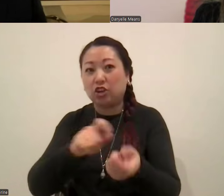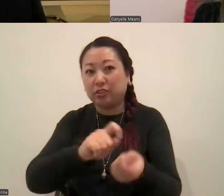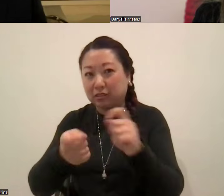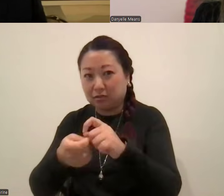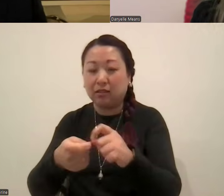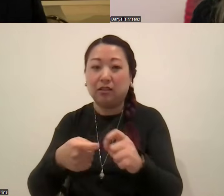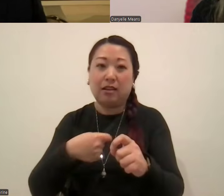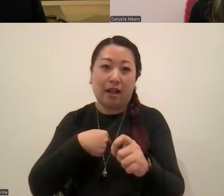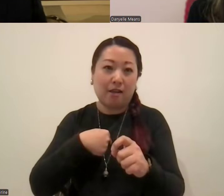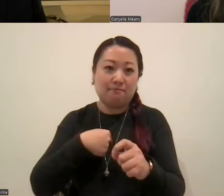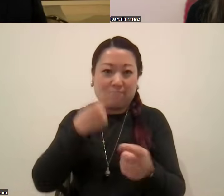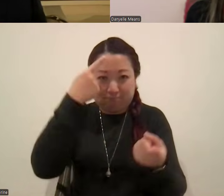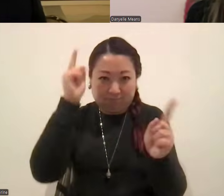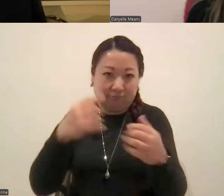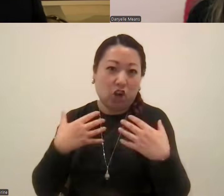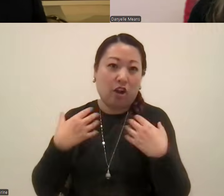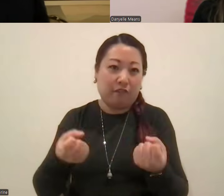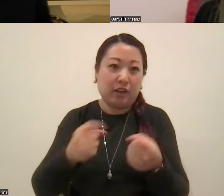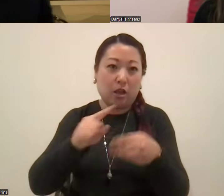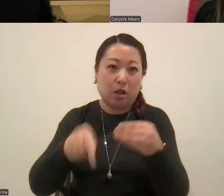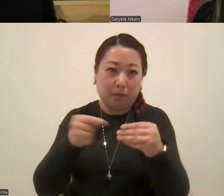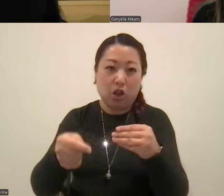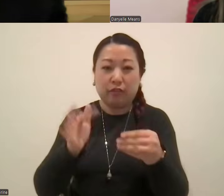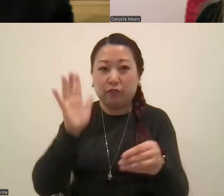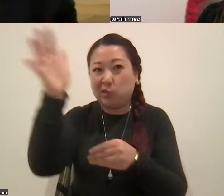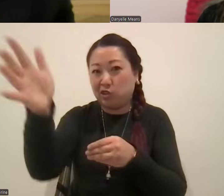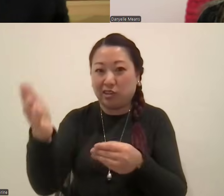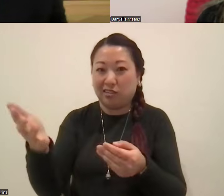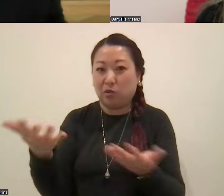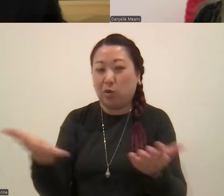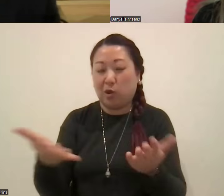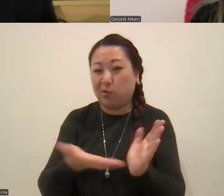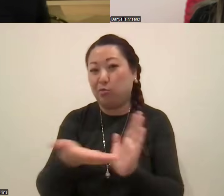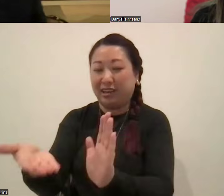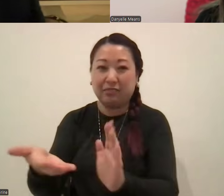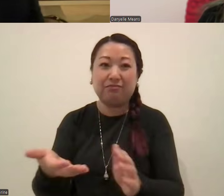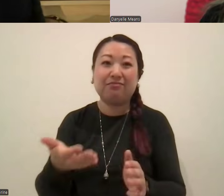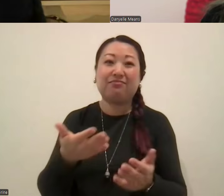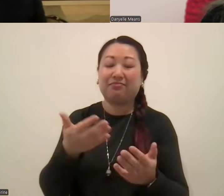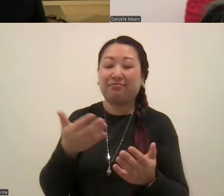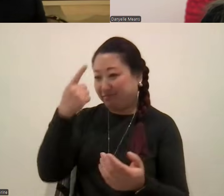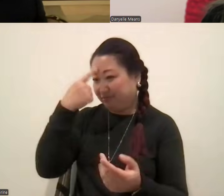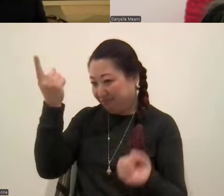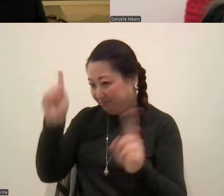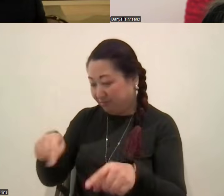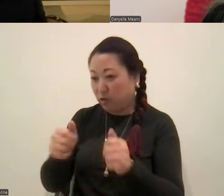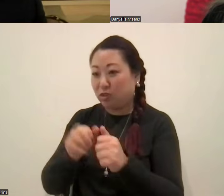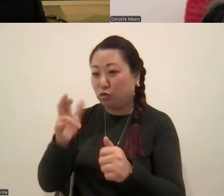bring. Thank you Well, so back much. at you, Brian. I really appreciate everyone joining us tonight